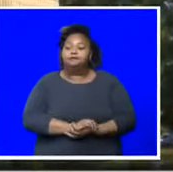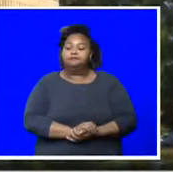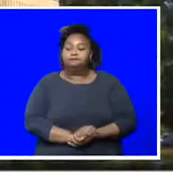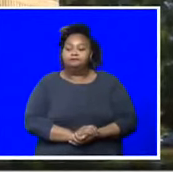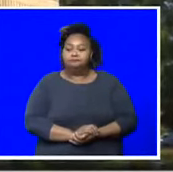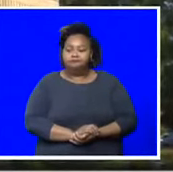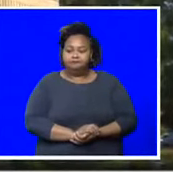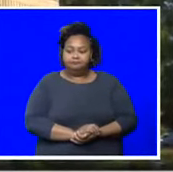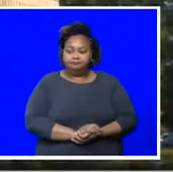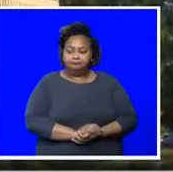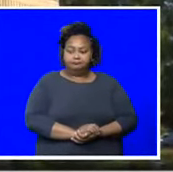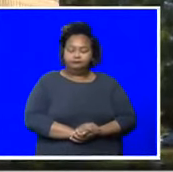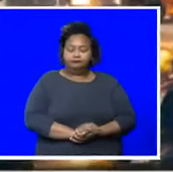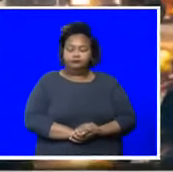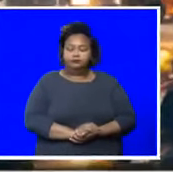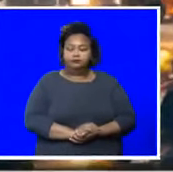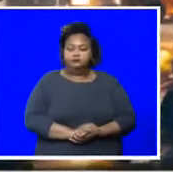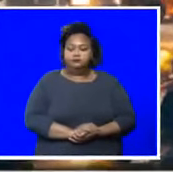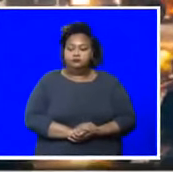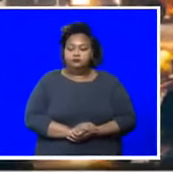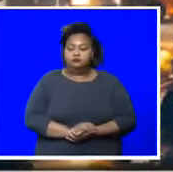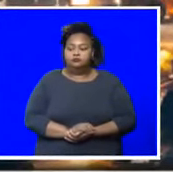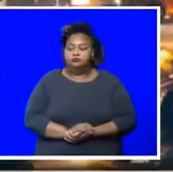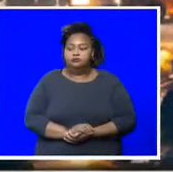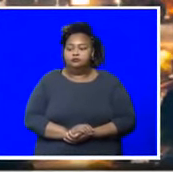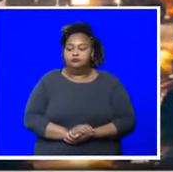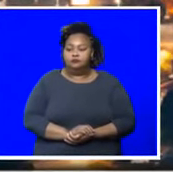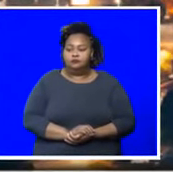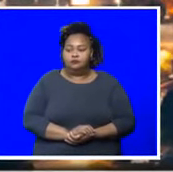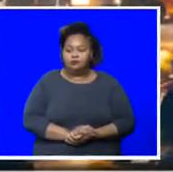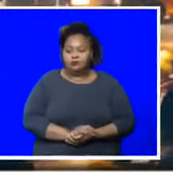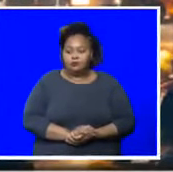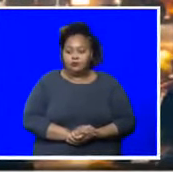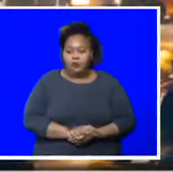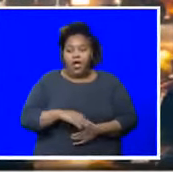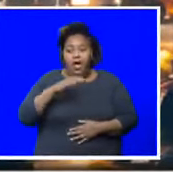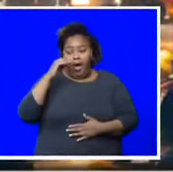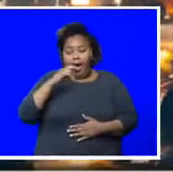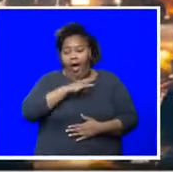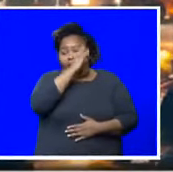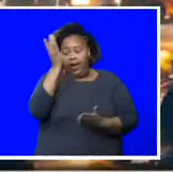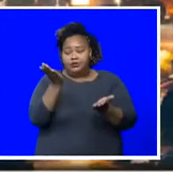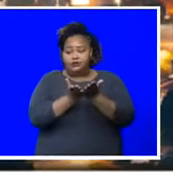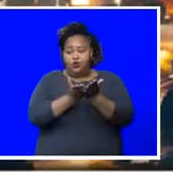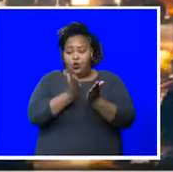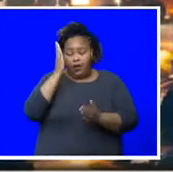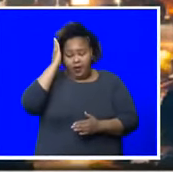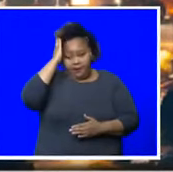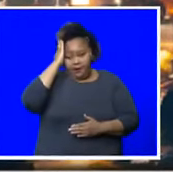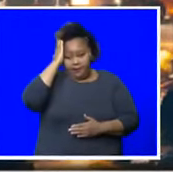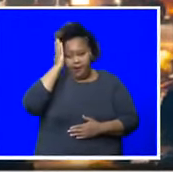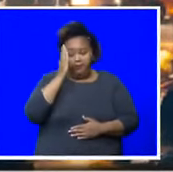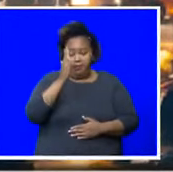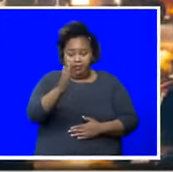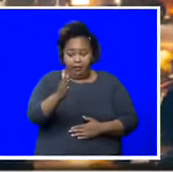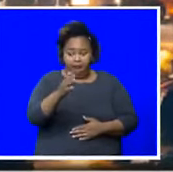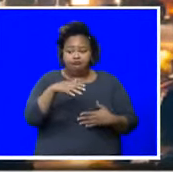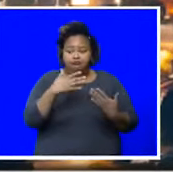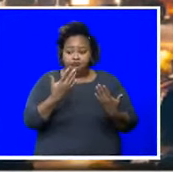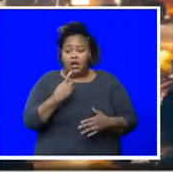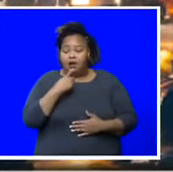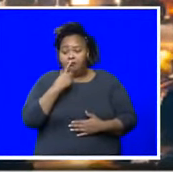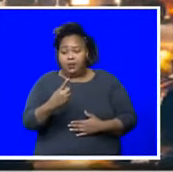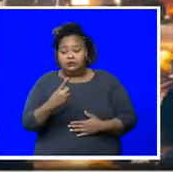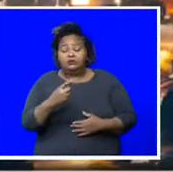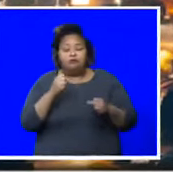Etindzabeni ngingiya nemsibingi sembabane. Bafundzi besikole lesiphakeme Big Bend bathi-ke sebatibonele ukuthi Tindzaba tekuthi